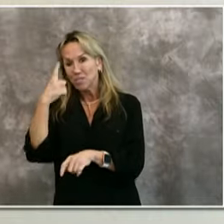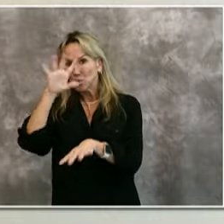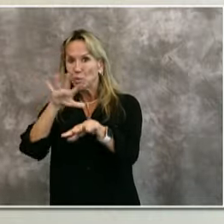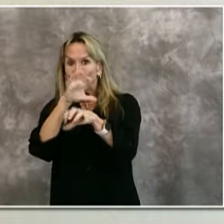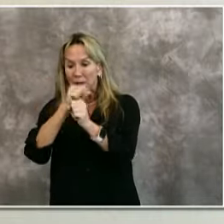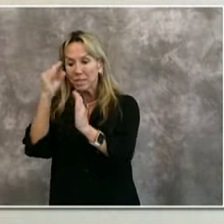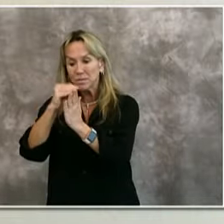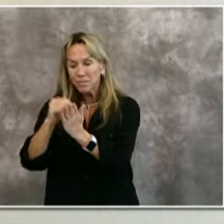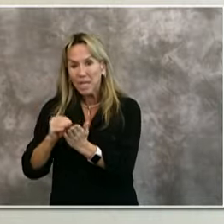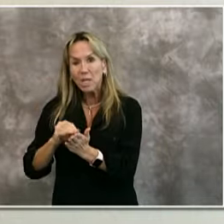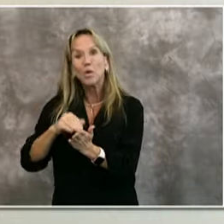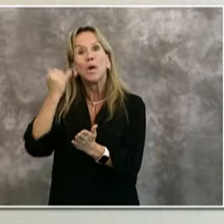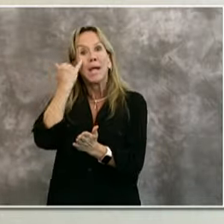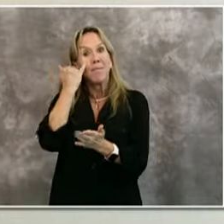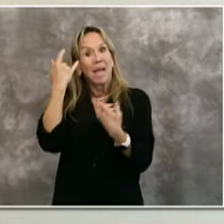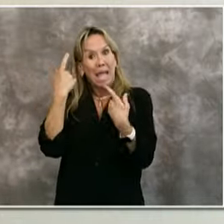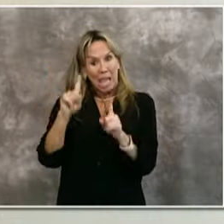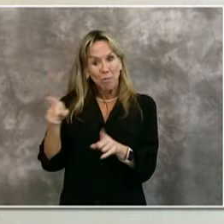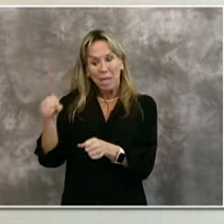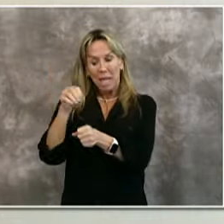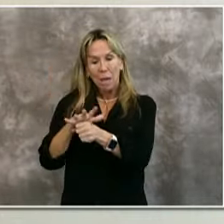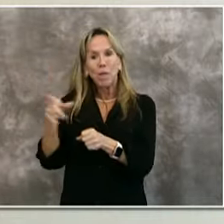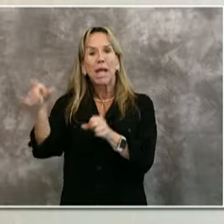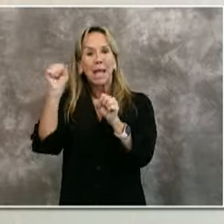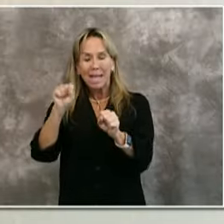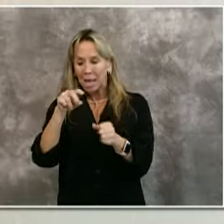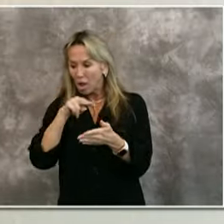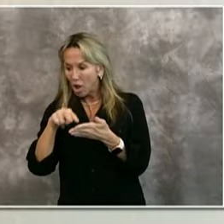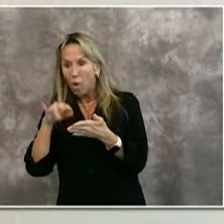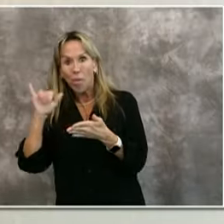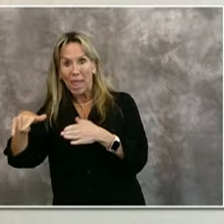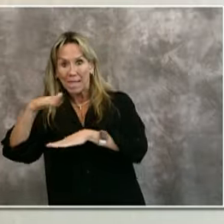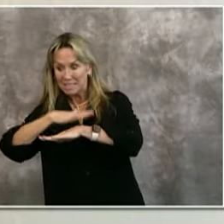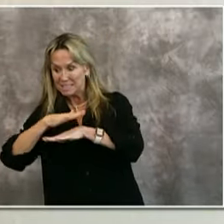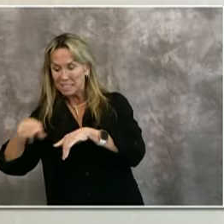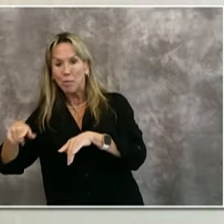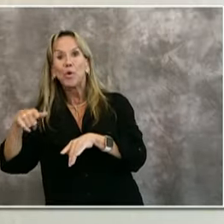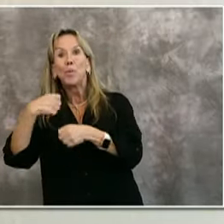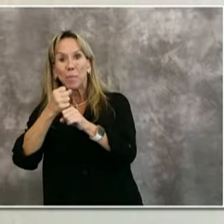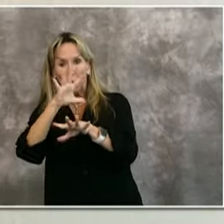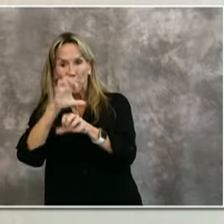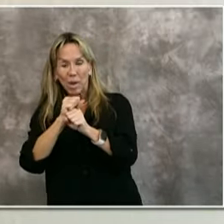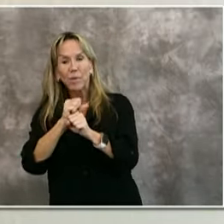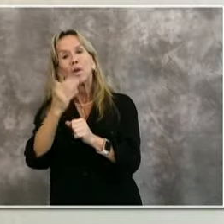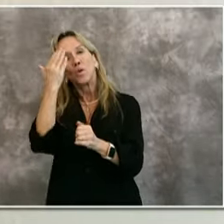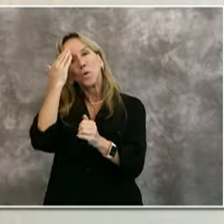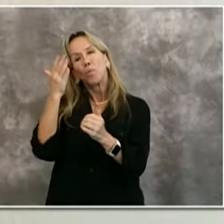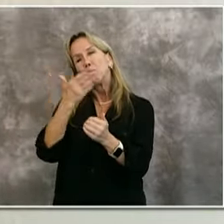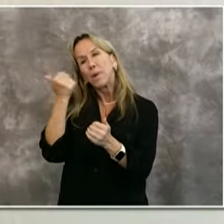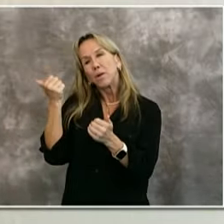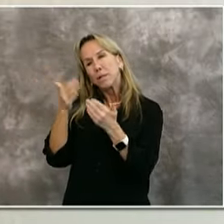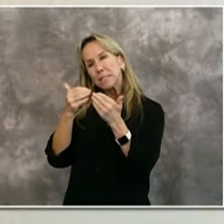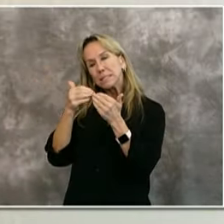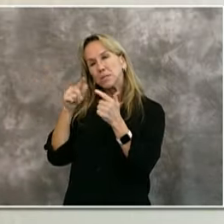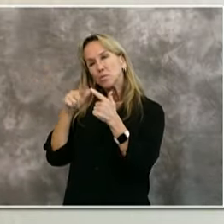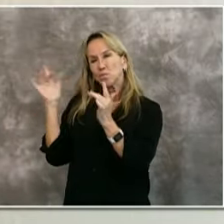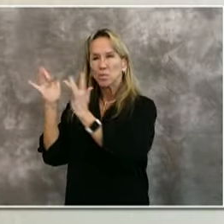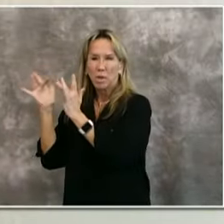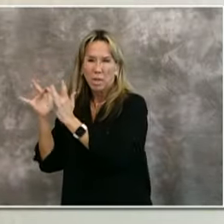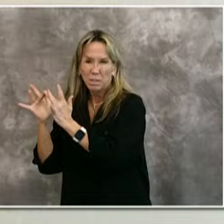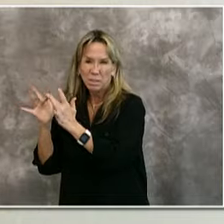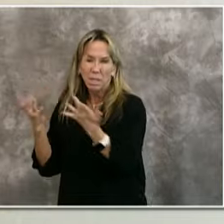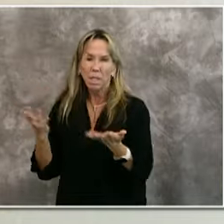what table, or at least who was the person who made the reservation for each table, and it gives us a greater ability. And so in general, they just